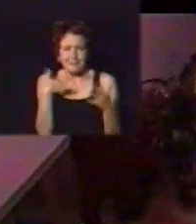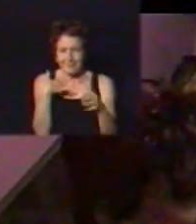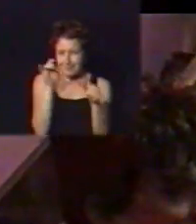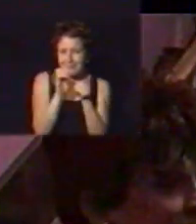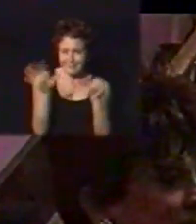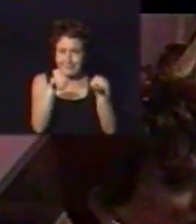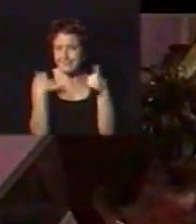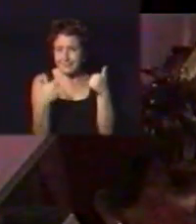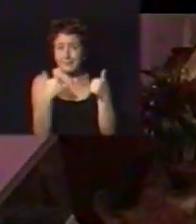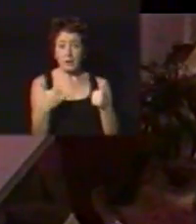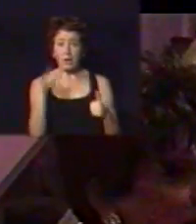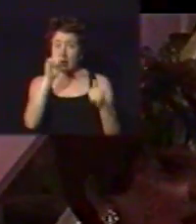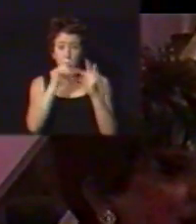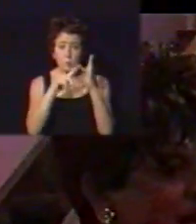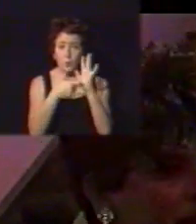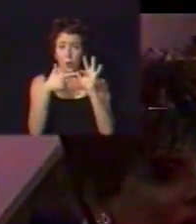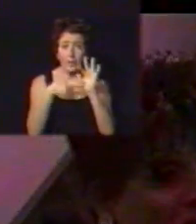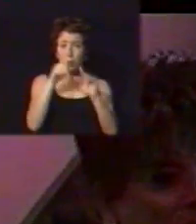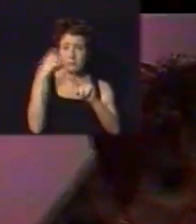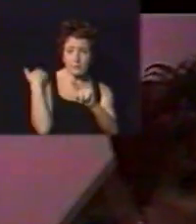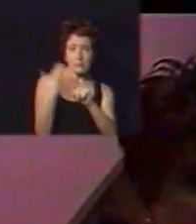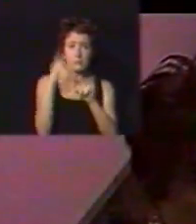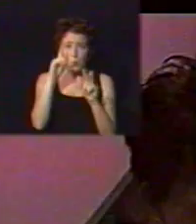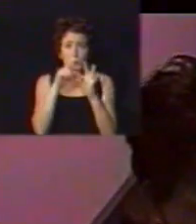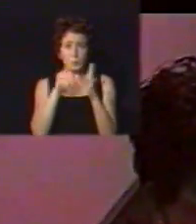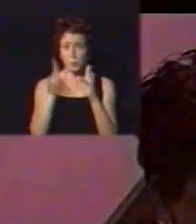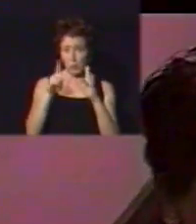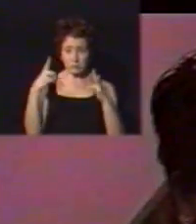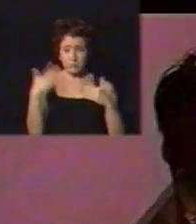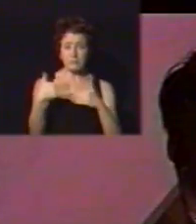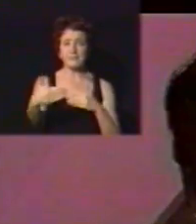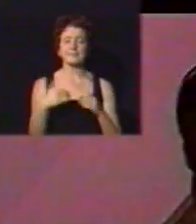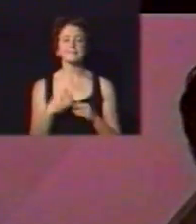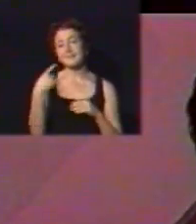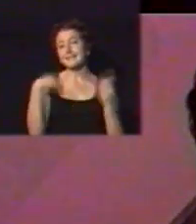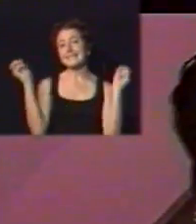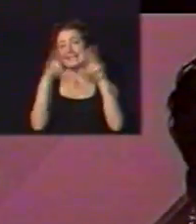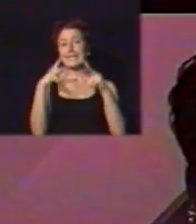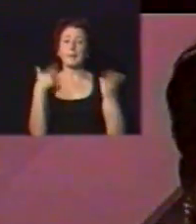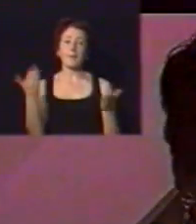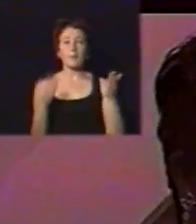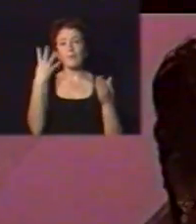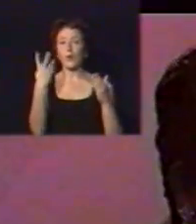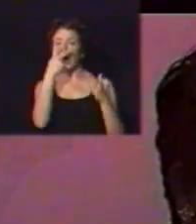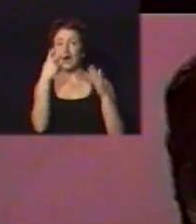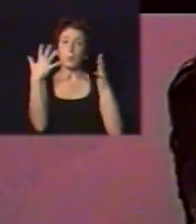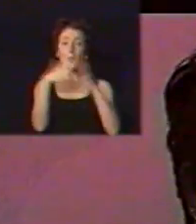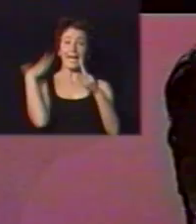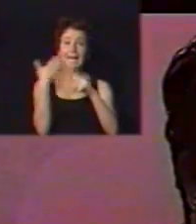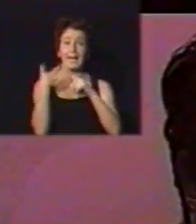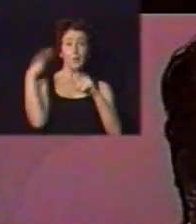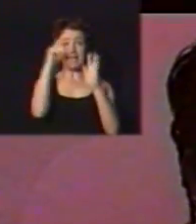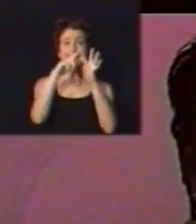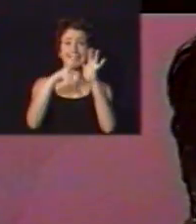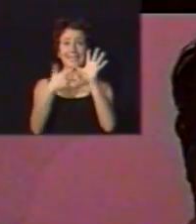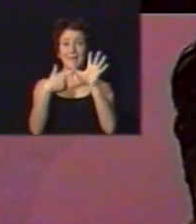thanks. And Doreen, what have you been up to lately? We haven't seen you as much, I don't think. I've been in Sydney performing four nights a week, just won a Diva Award in Sydney